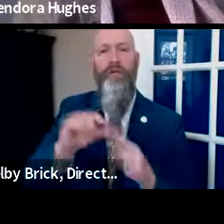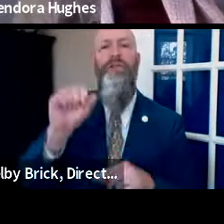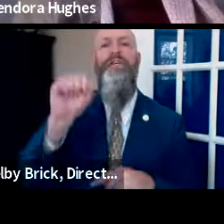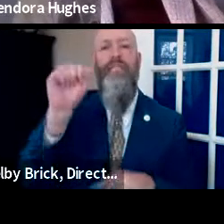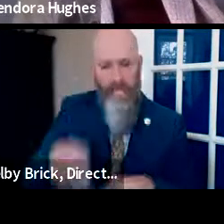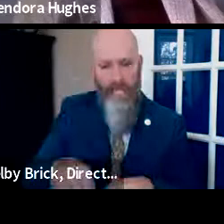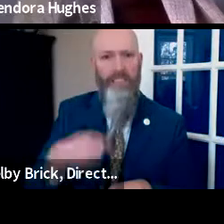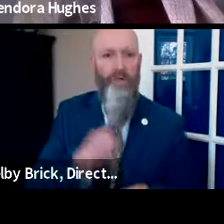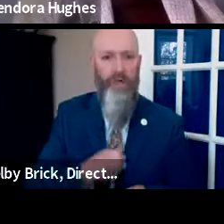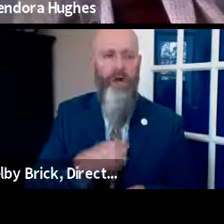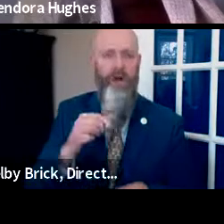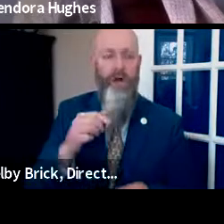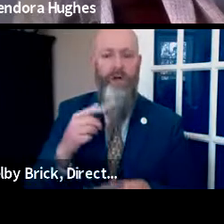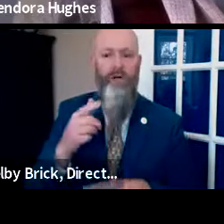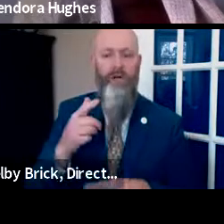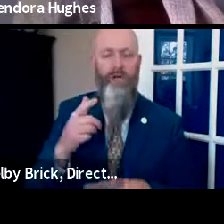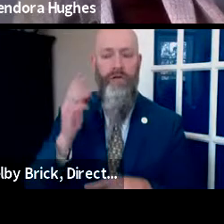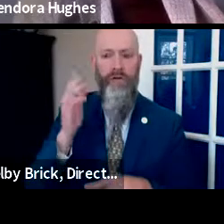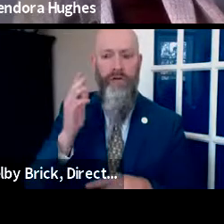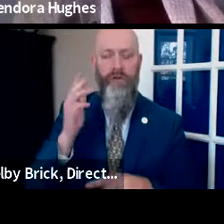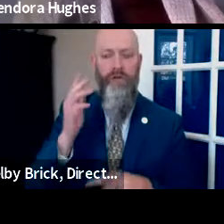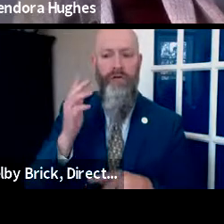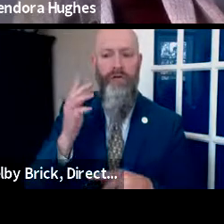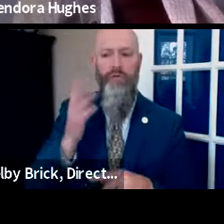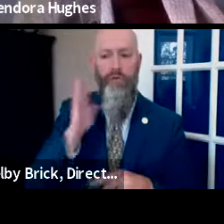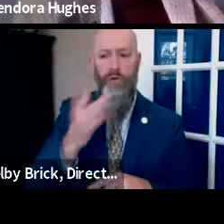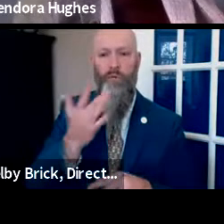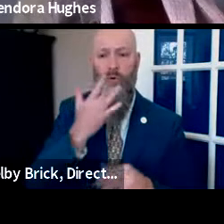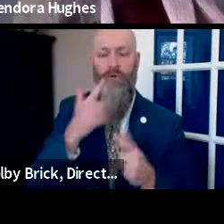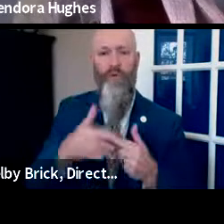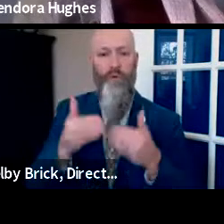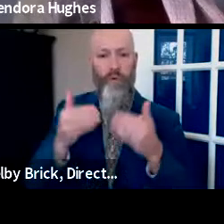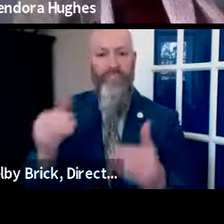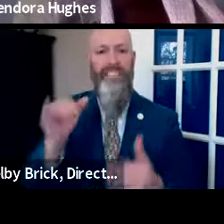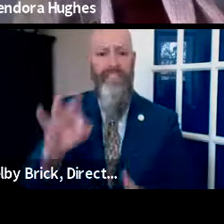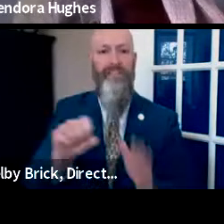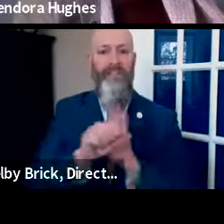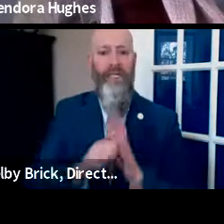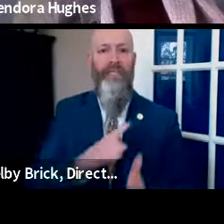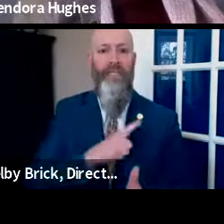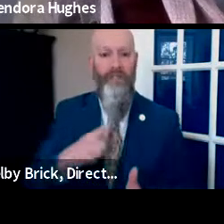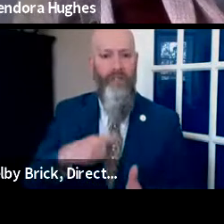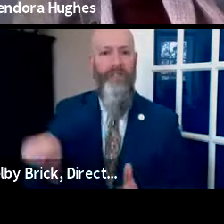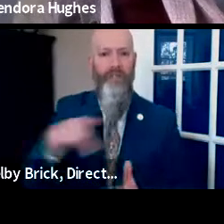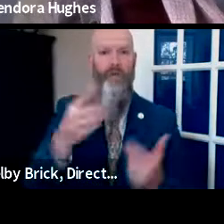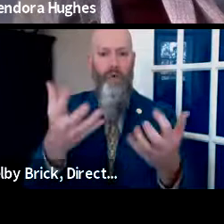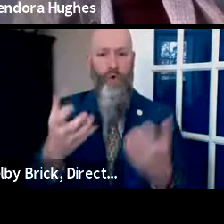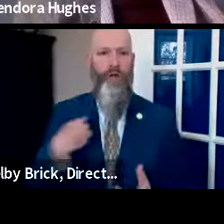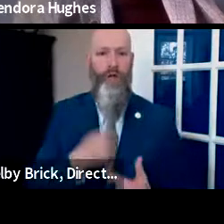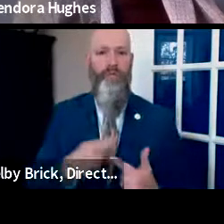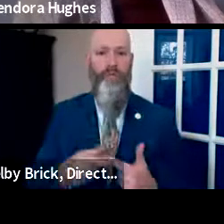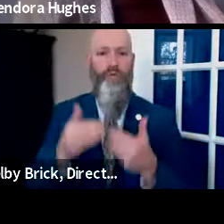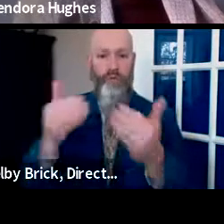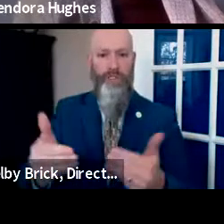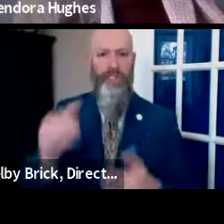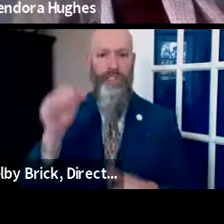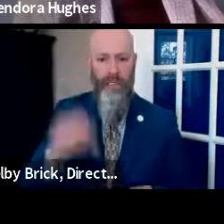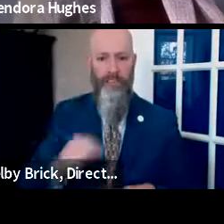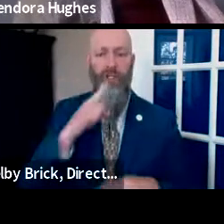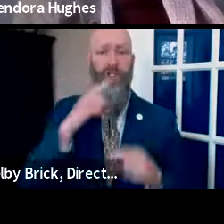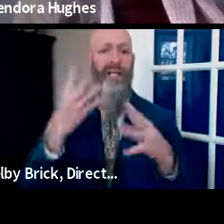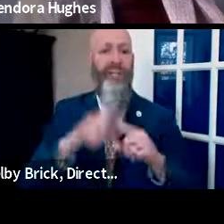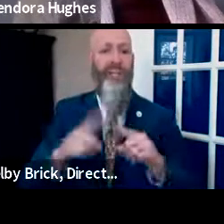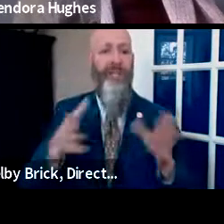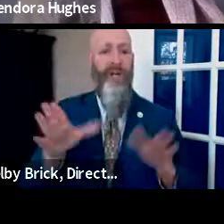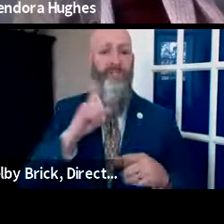be as robust as affirmative action that we could take, again, from our authority given to us by our statute. So the state legislature, it